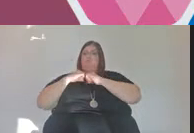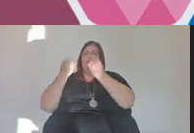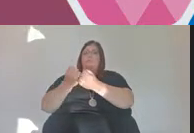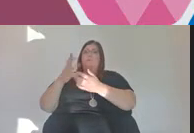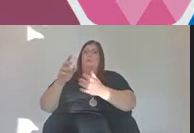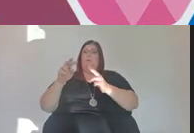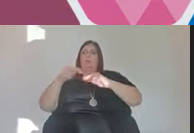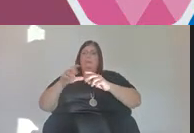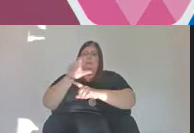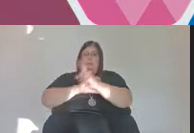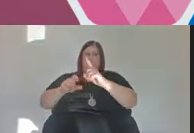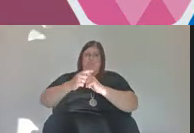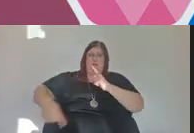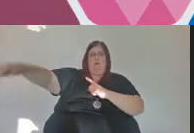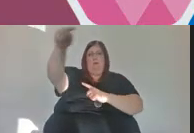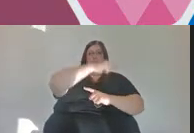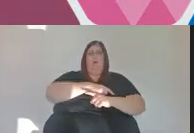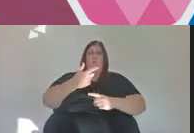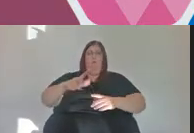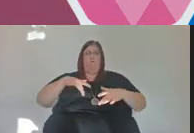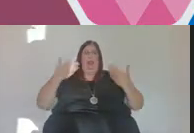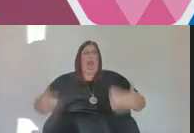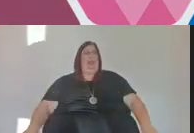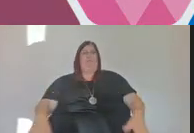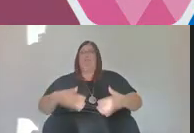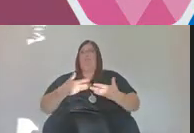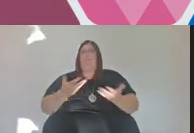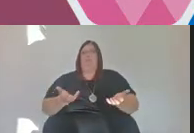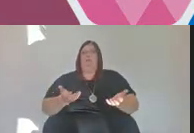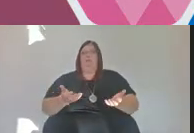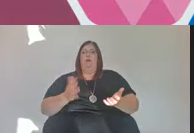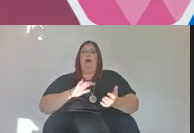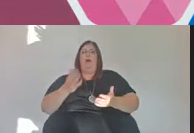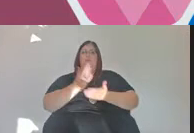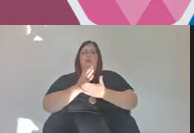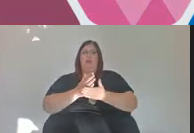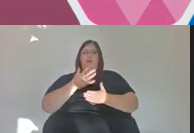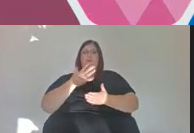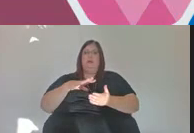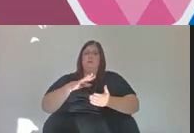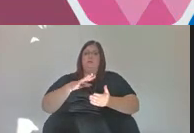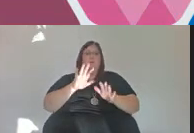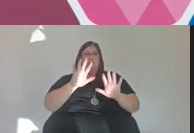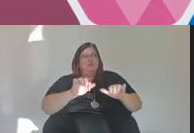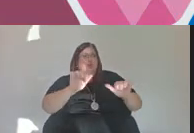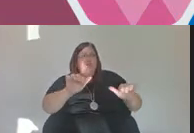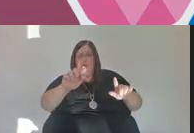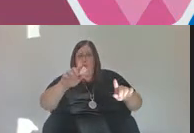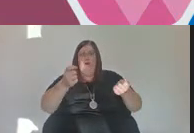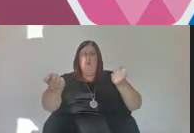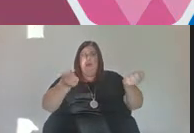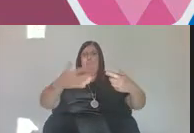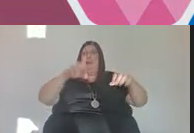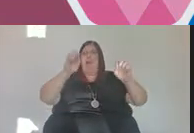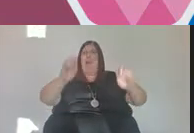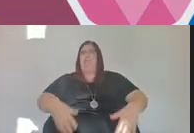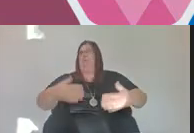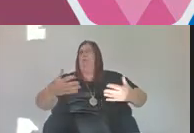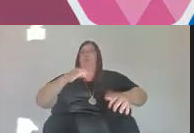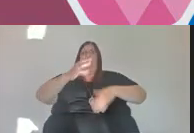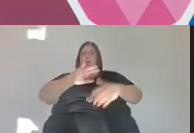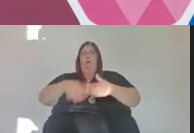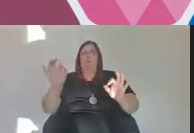autism community? We've been left hanging, and an assurance to your chair has been left hanging. And also, we haven't